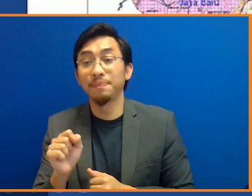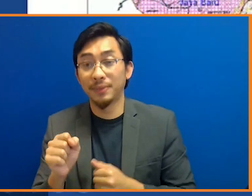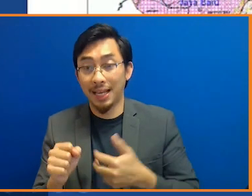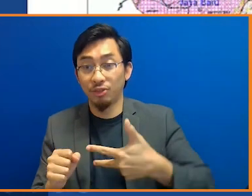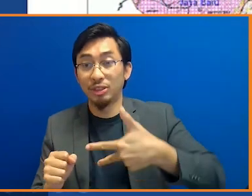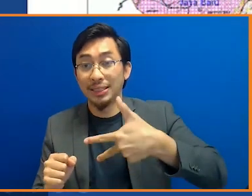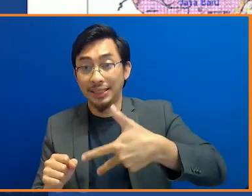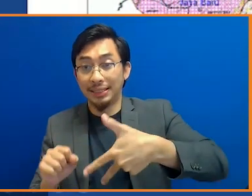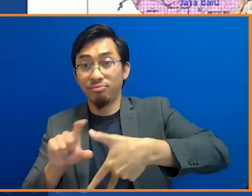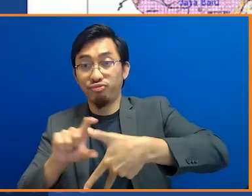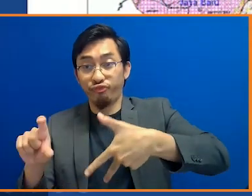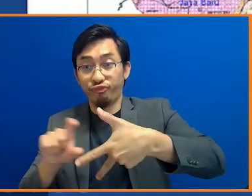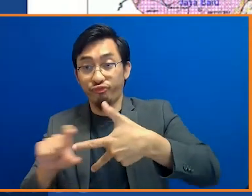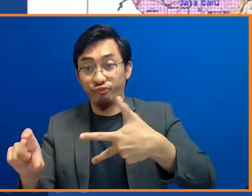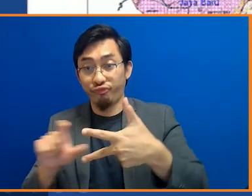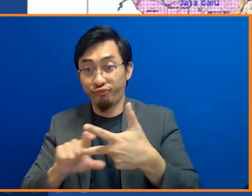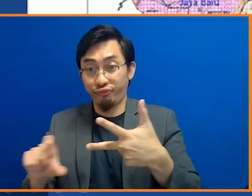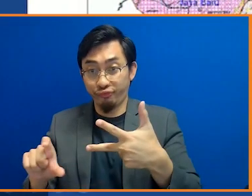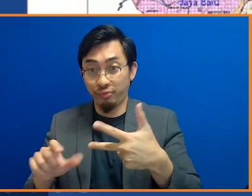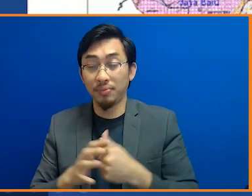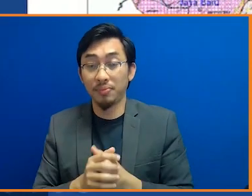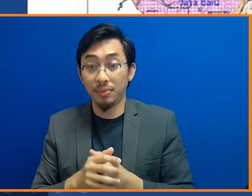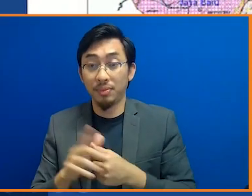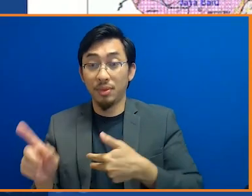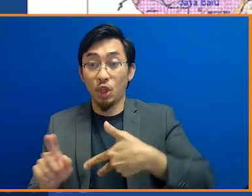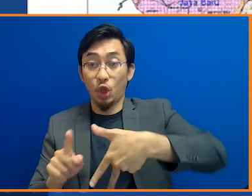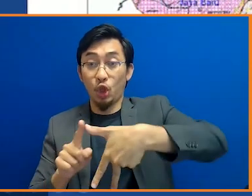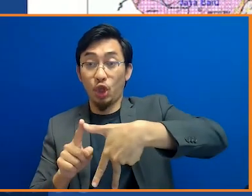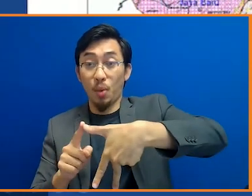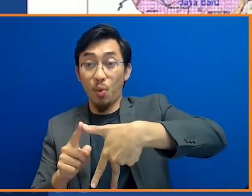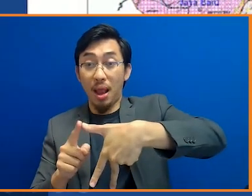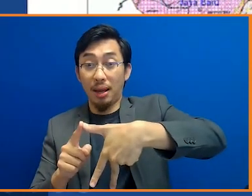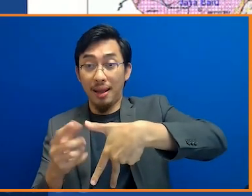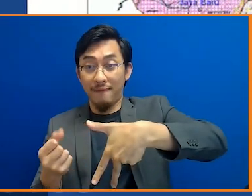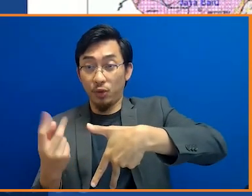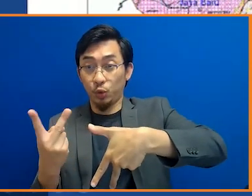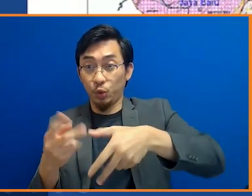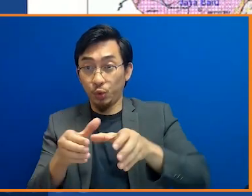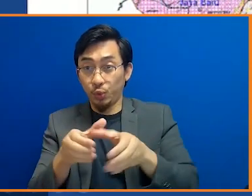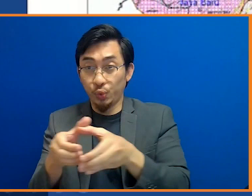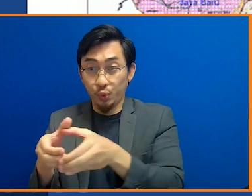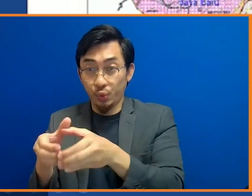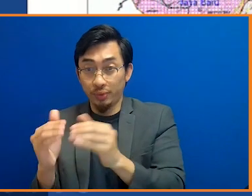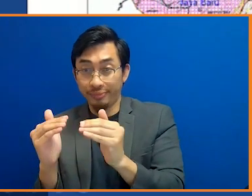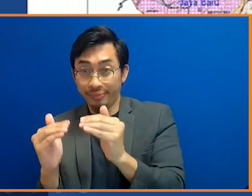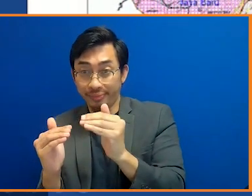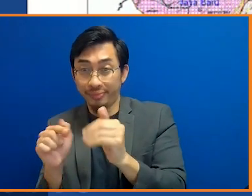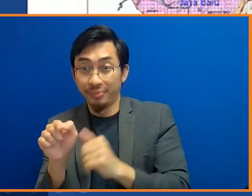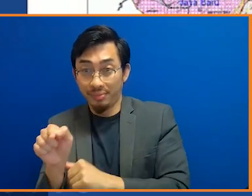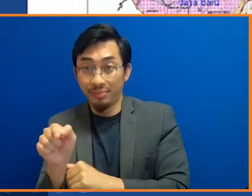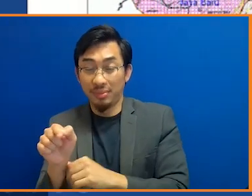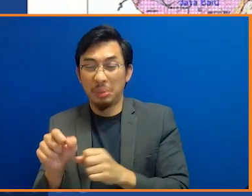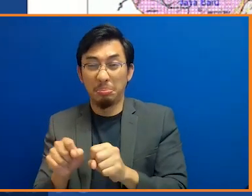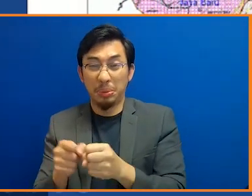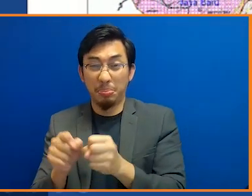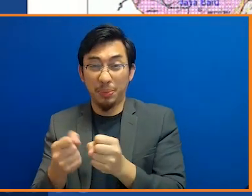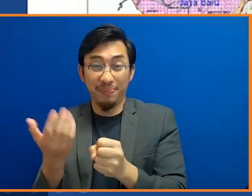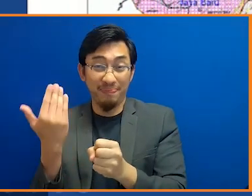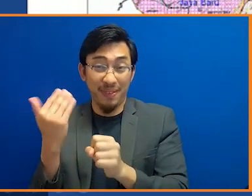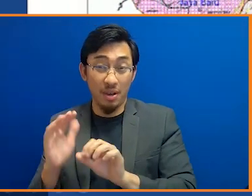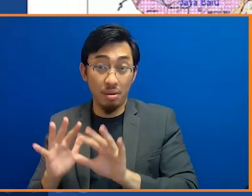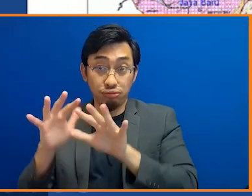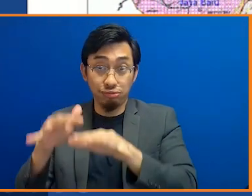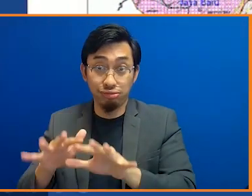three figures. Okay, the top one was for the two sub-districts that were